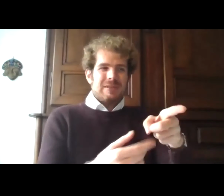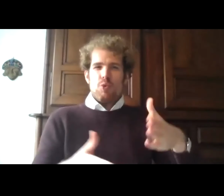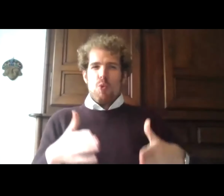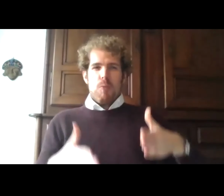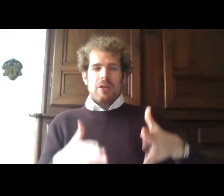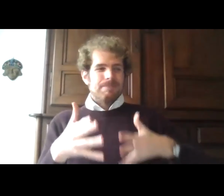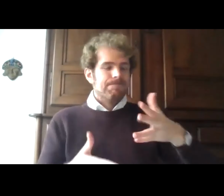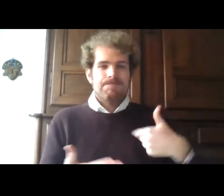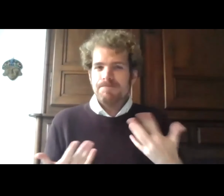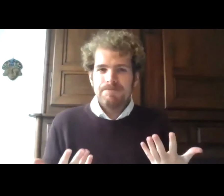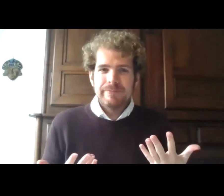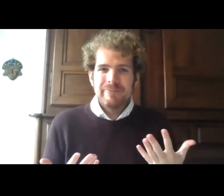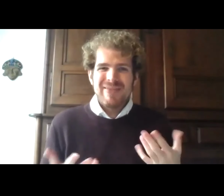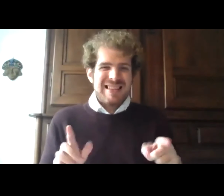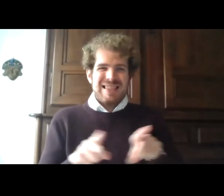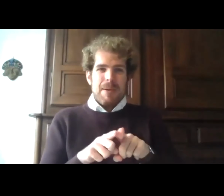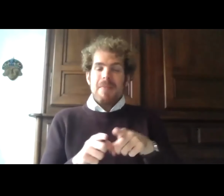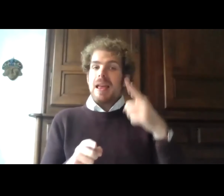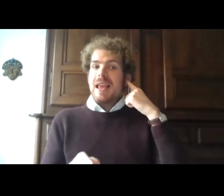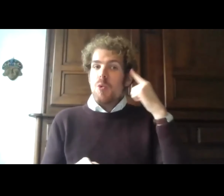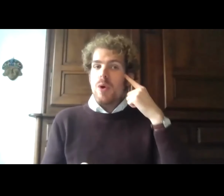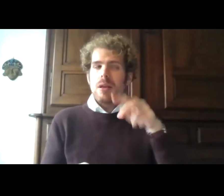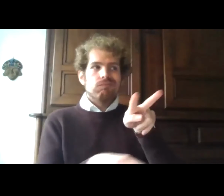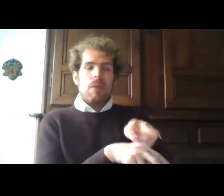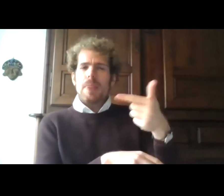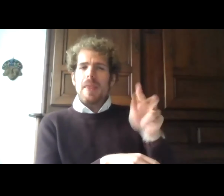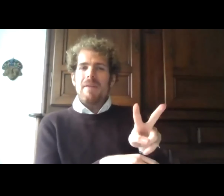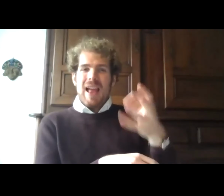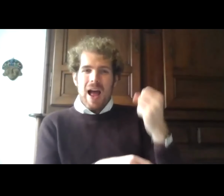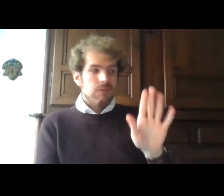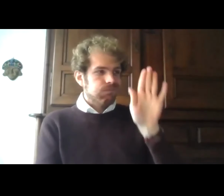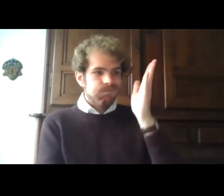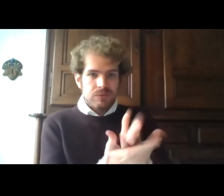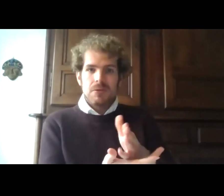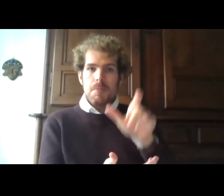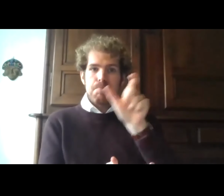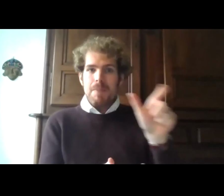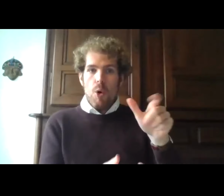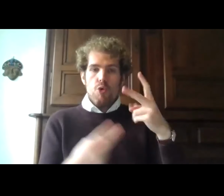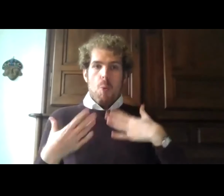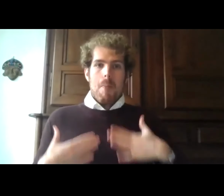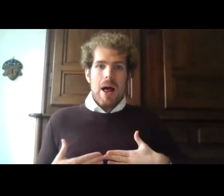And with an avatar, rather than with a human being, it does feel quite mechanic and it doesn't feel very personal.